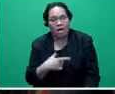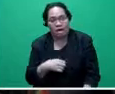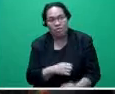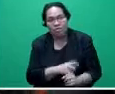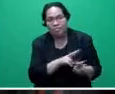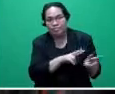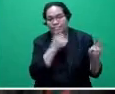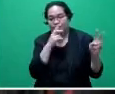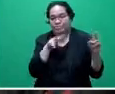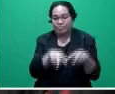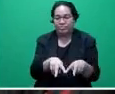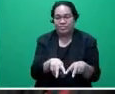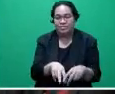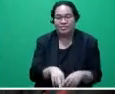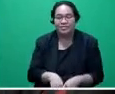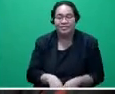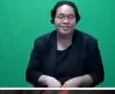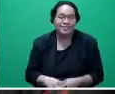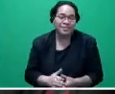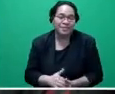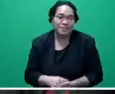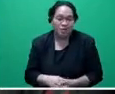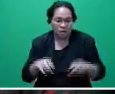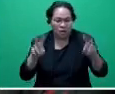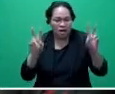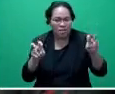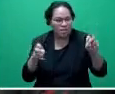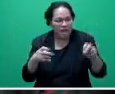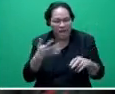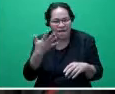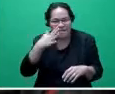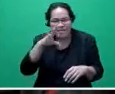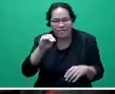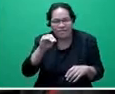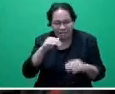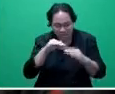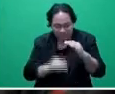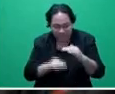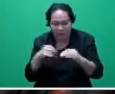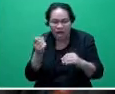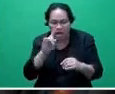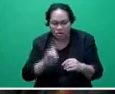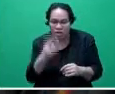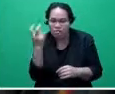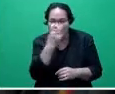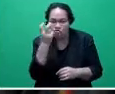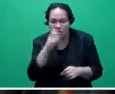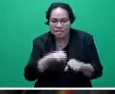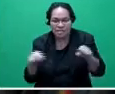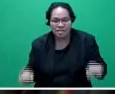Anyways, R is rare account. Head 50 is the rare account. It has the electronic monitoring system